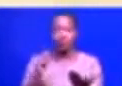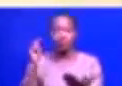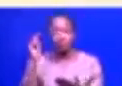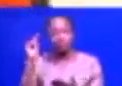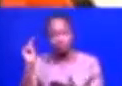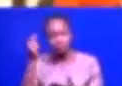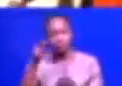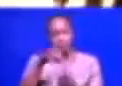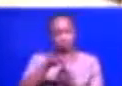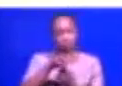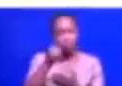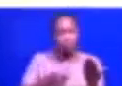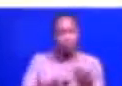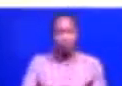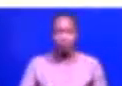champions.